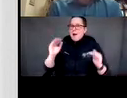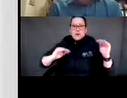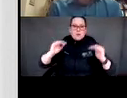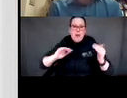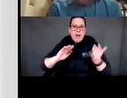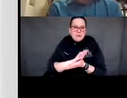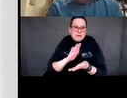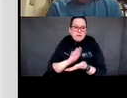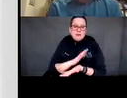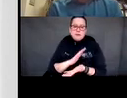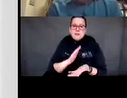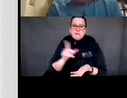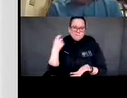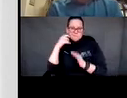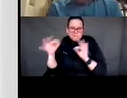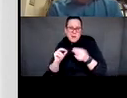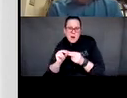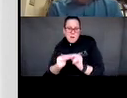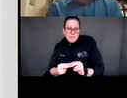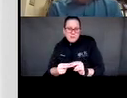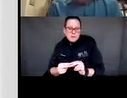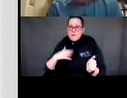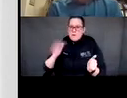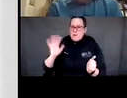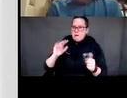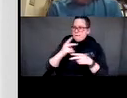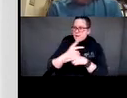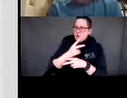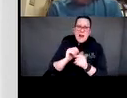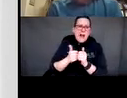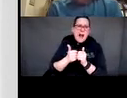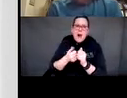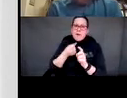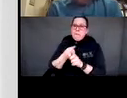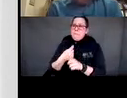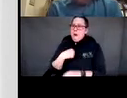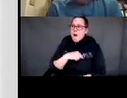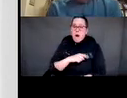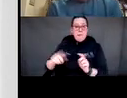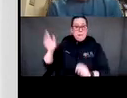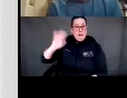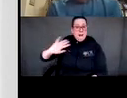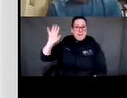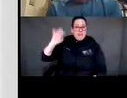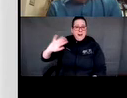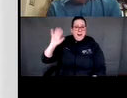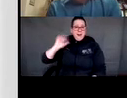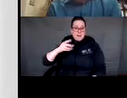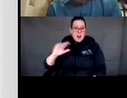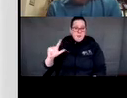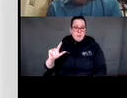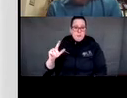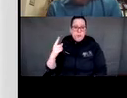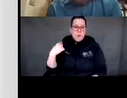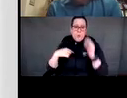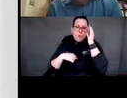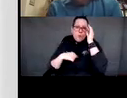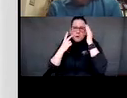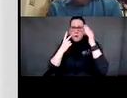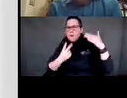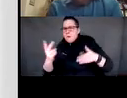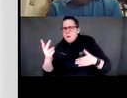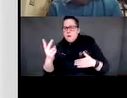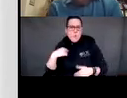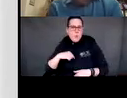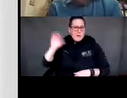through some of the numbers there, and we were just trying to figure out, what the impact of this was going to be. But at that time, we were modeling out, and we went before our board and